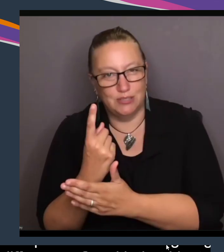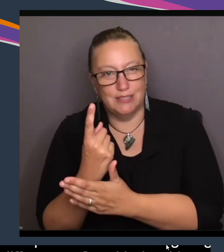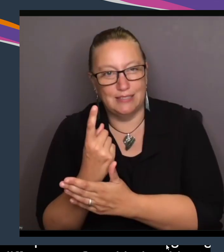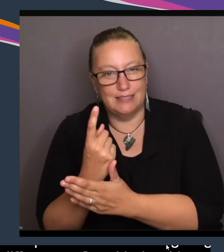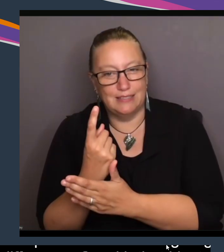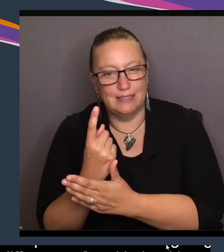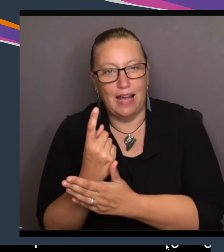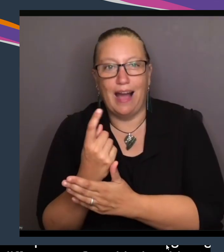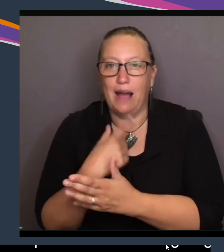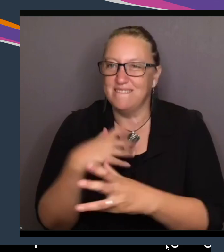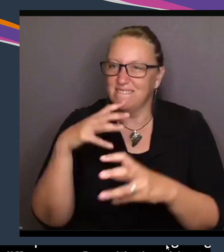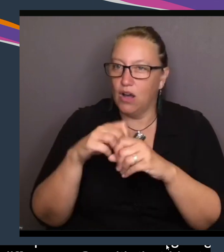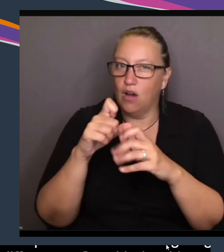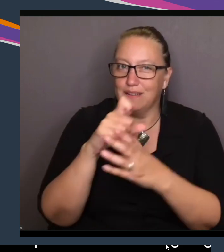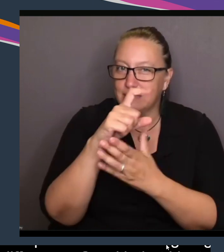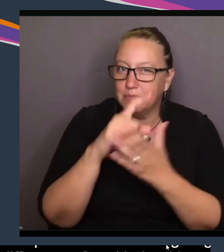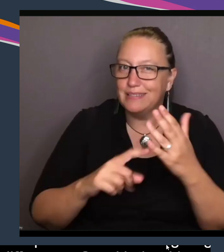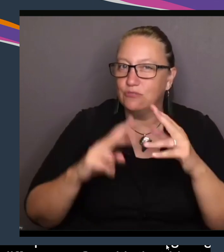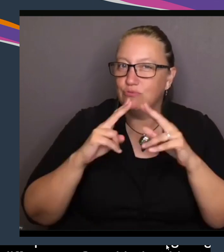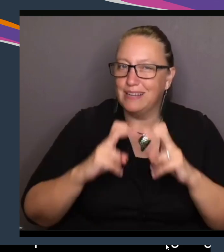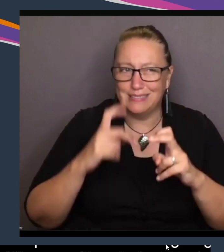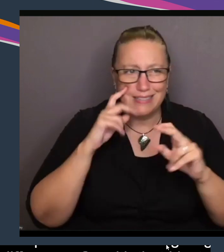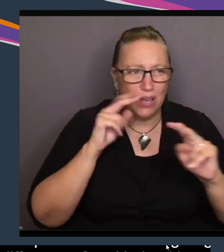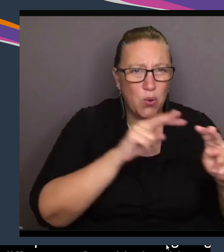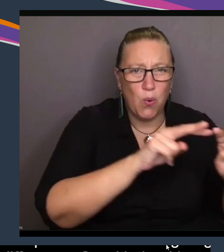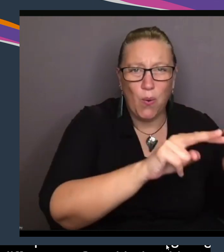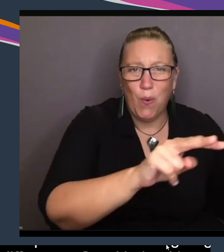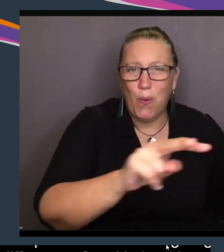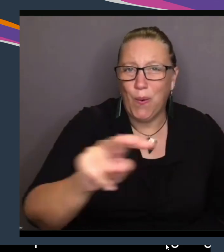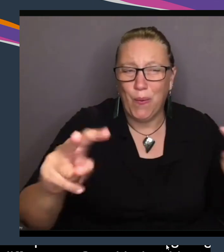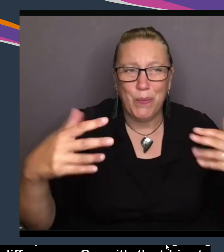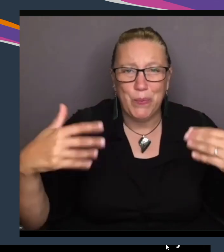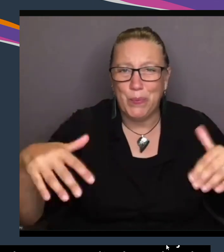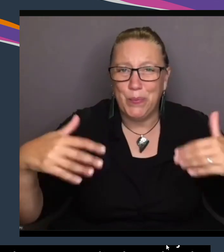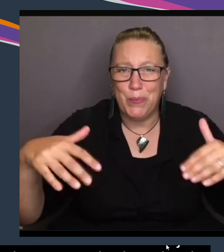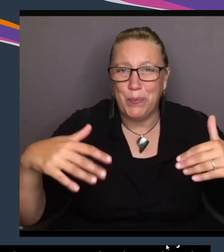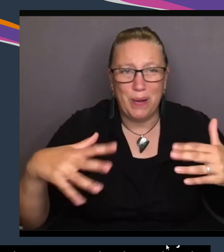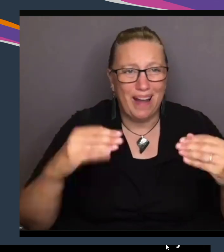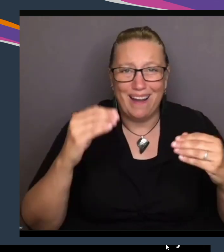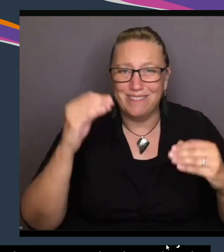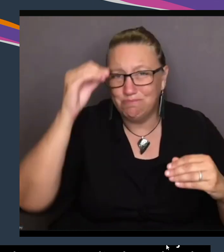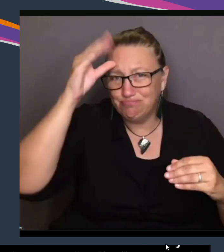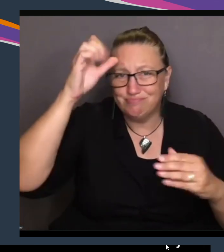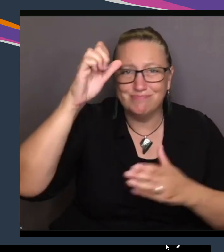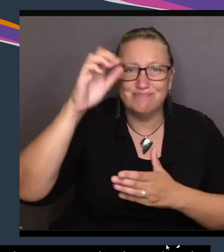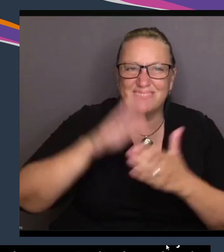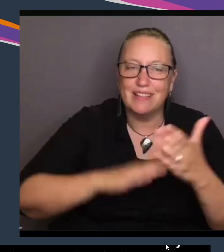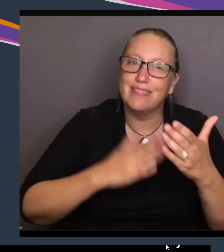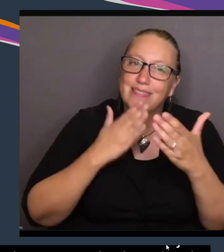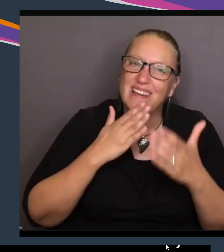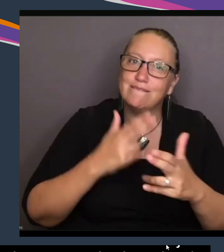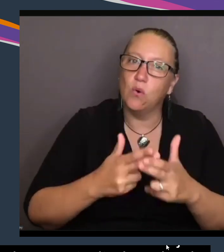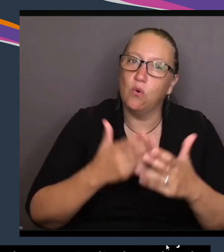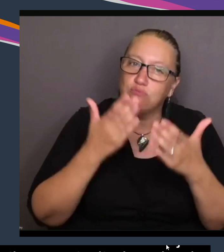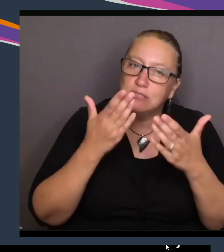humbling to stand in front of you and address you today and your respectful listening.